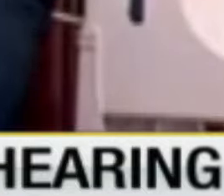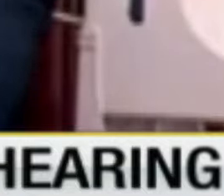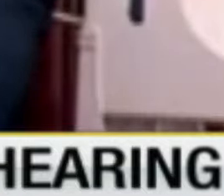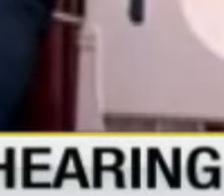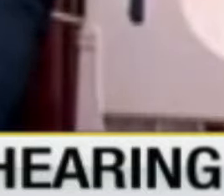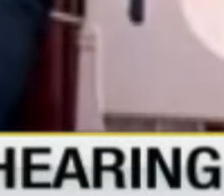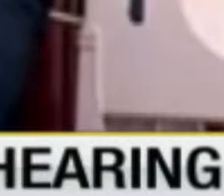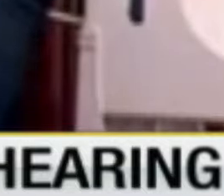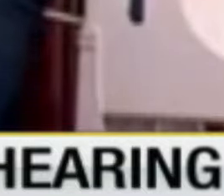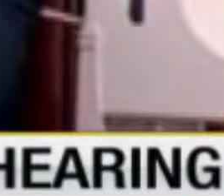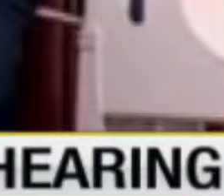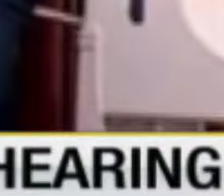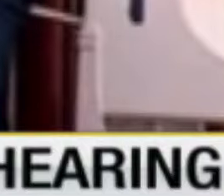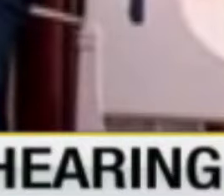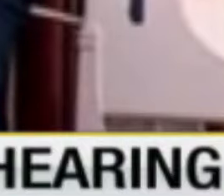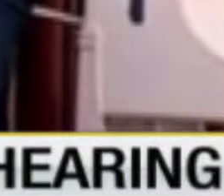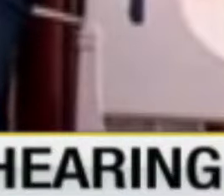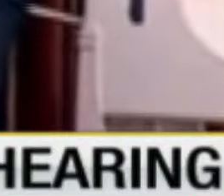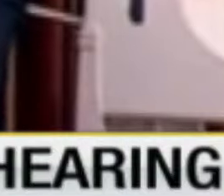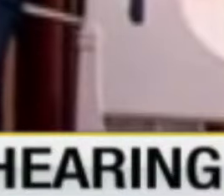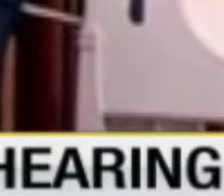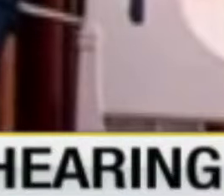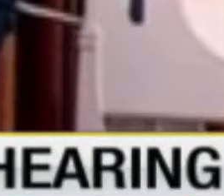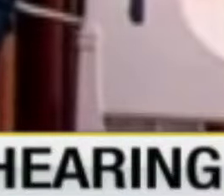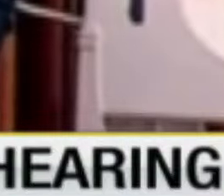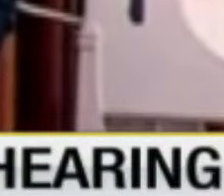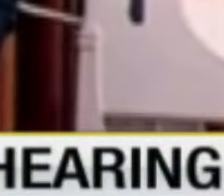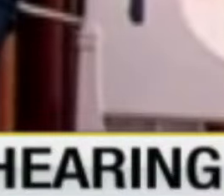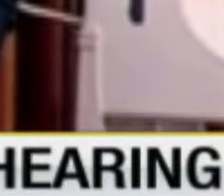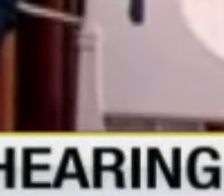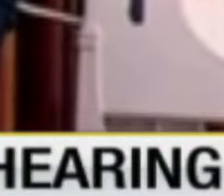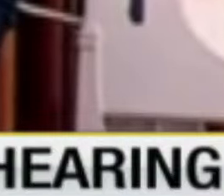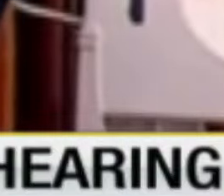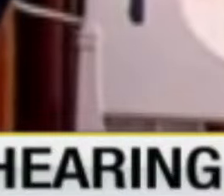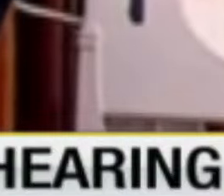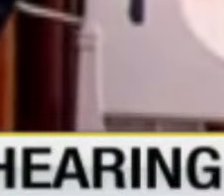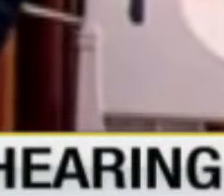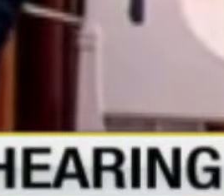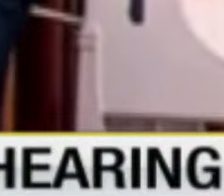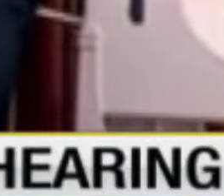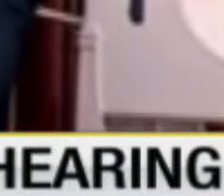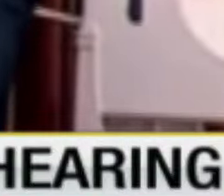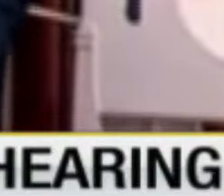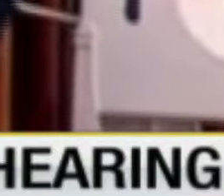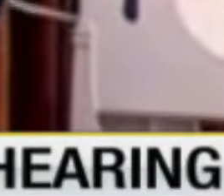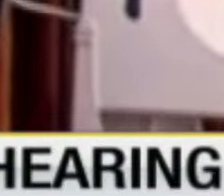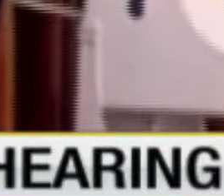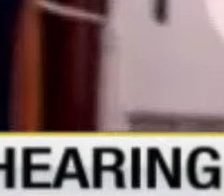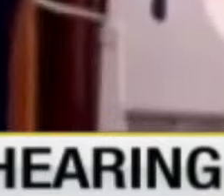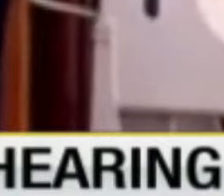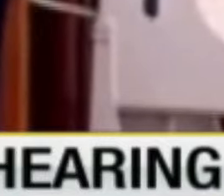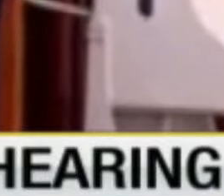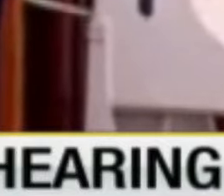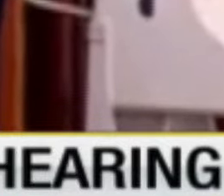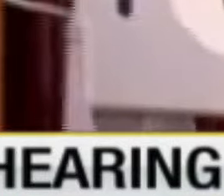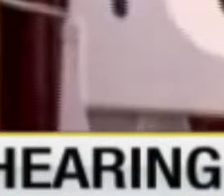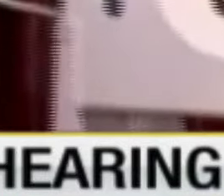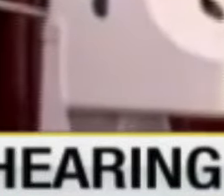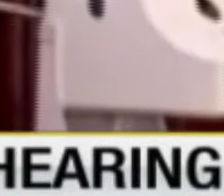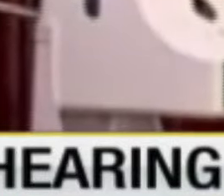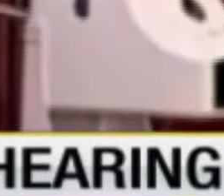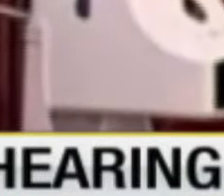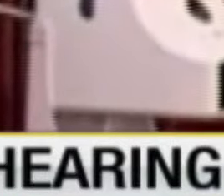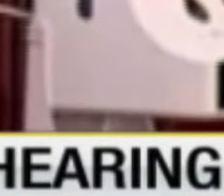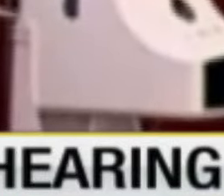life, would equally meet the threshold for impeachment. And I will not state names, but we have seen in this